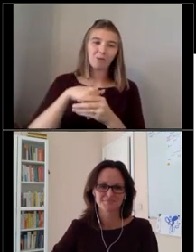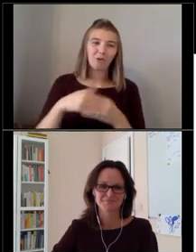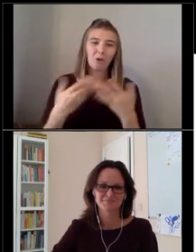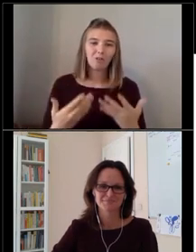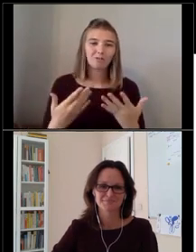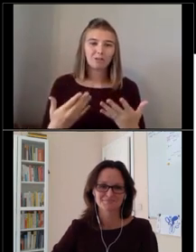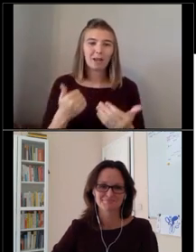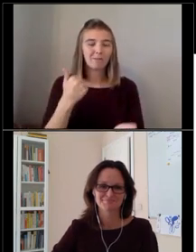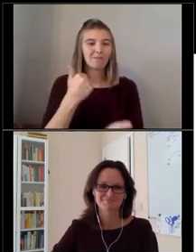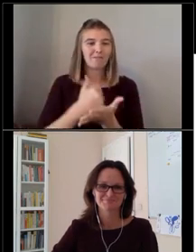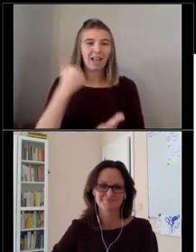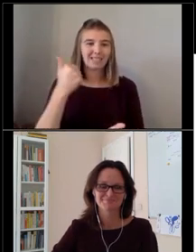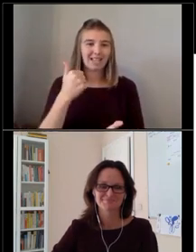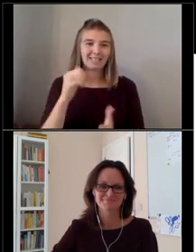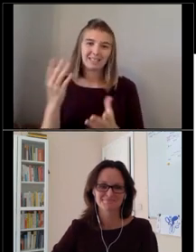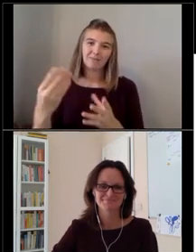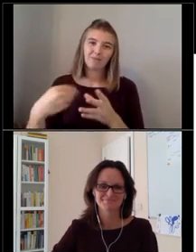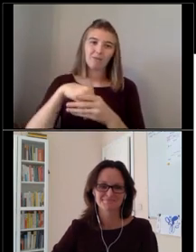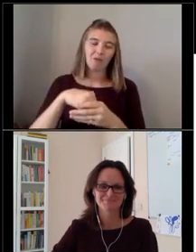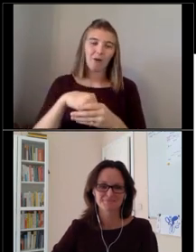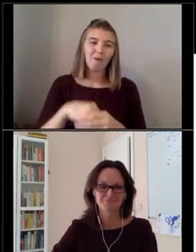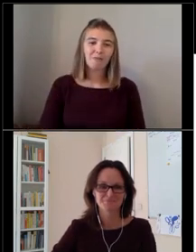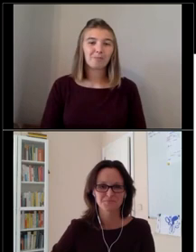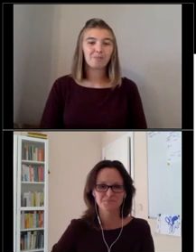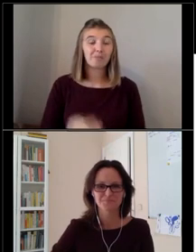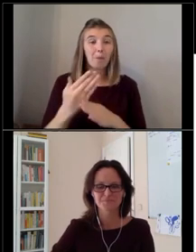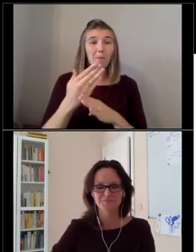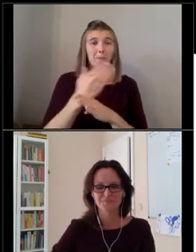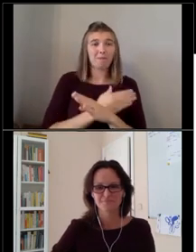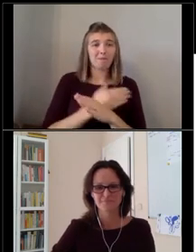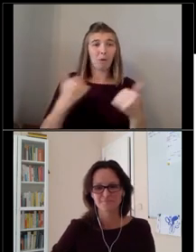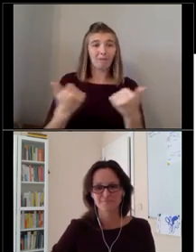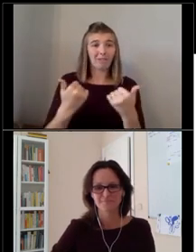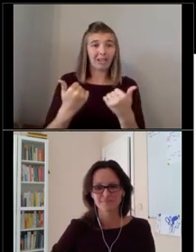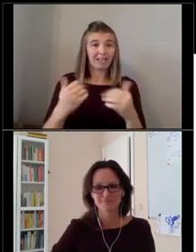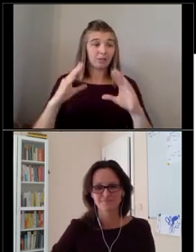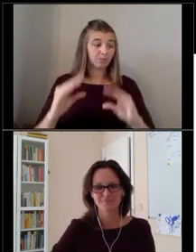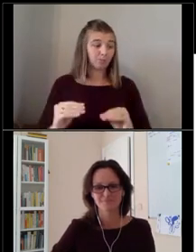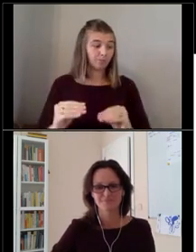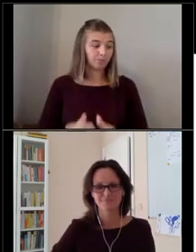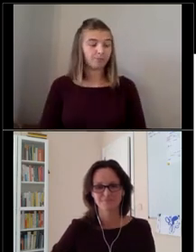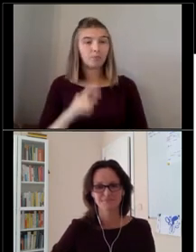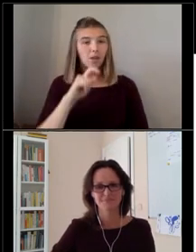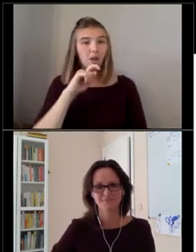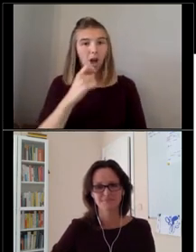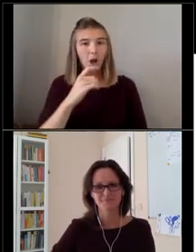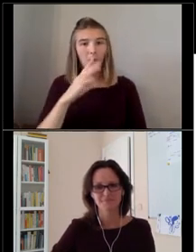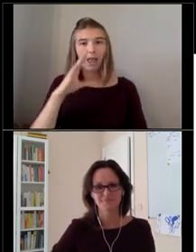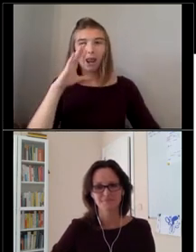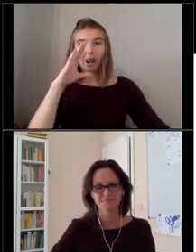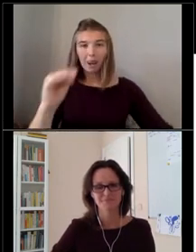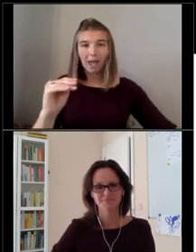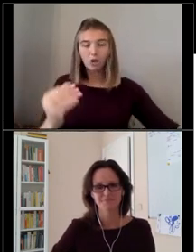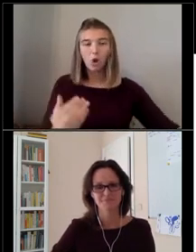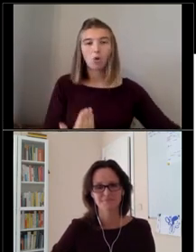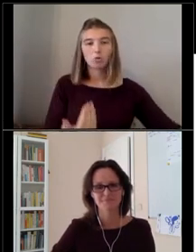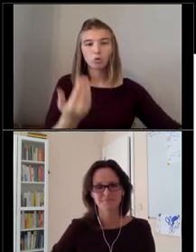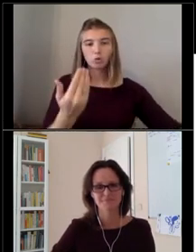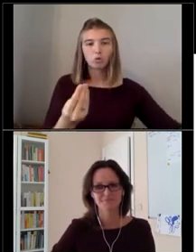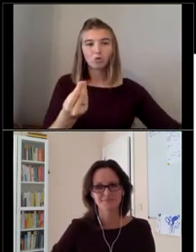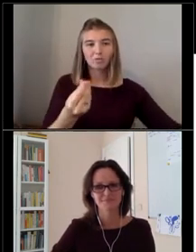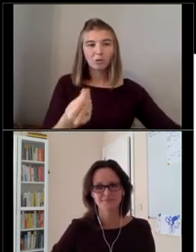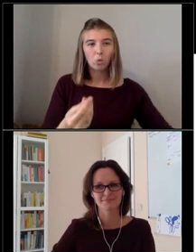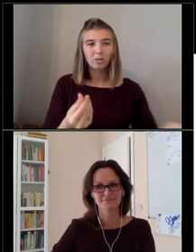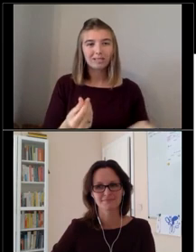fantastic to have you with us. Just before we go, I'm going to flag up a few further resources that are related to the Building a Better Chemistry